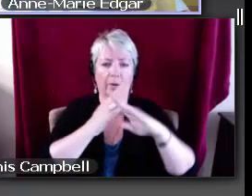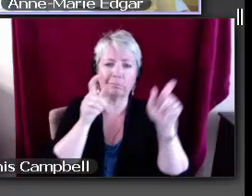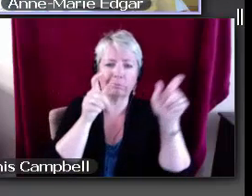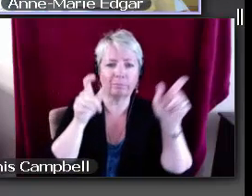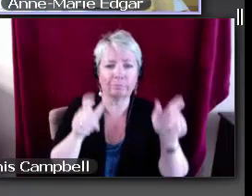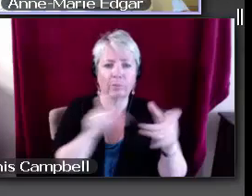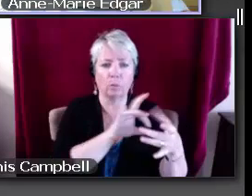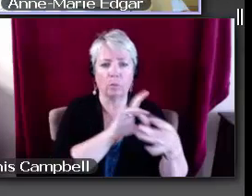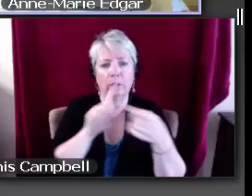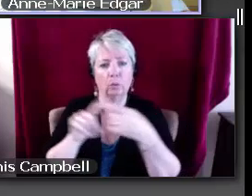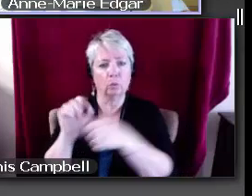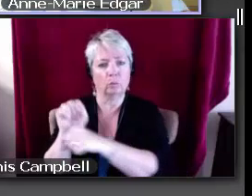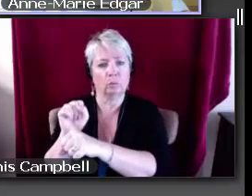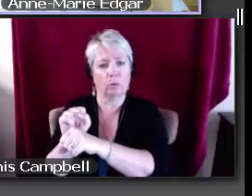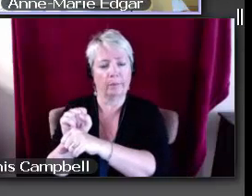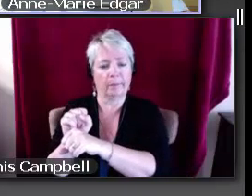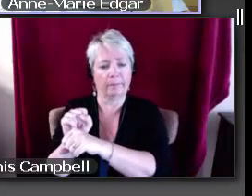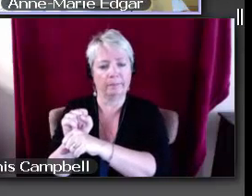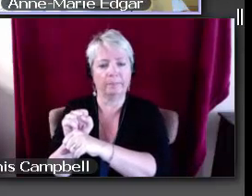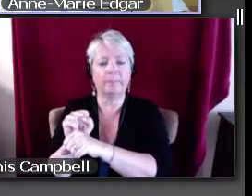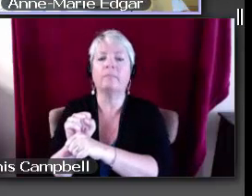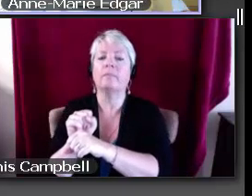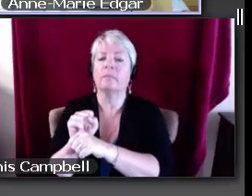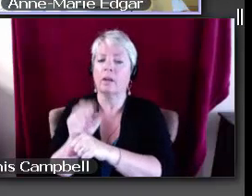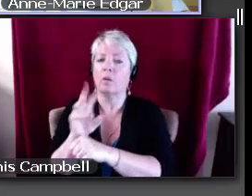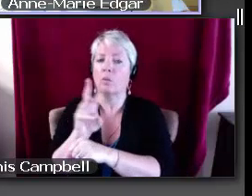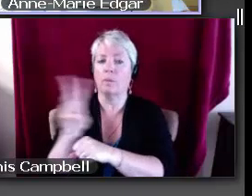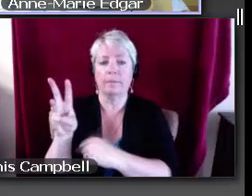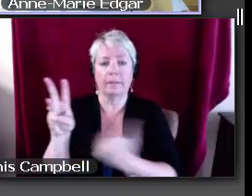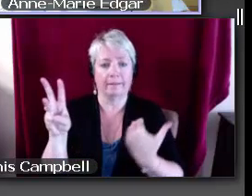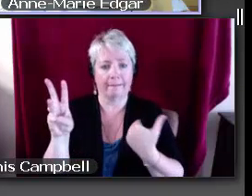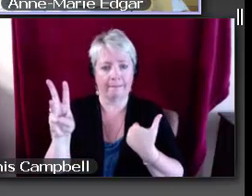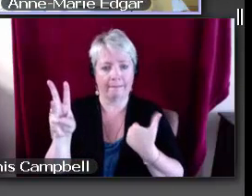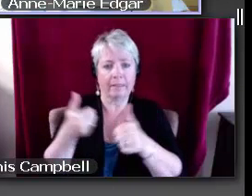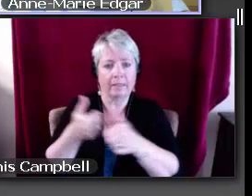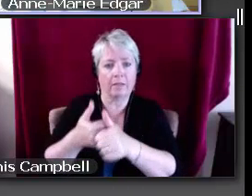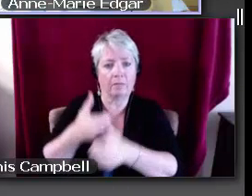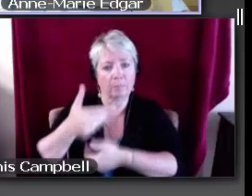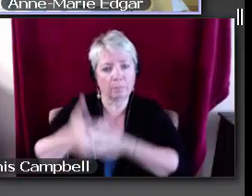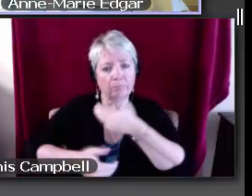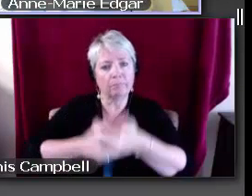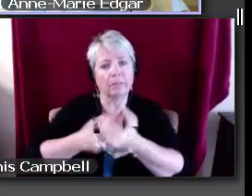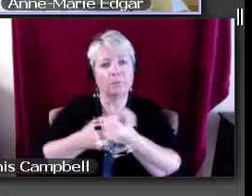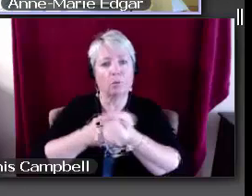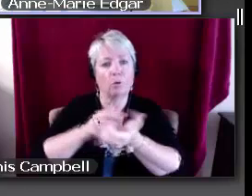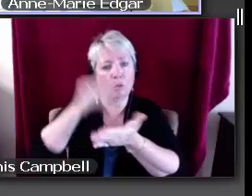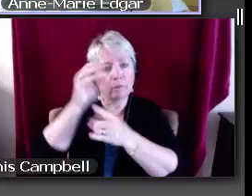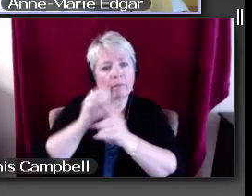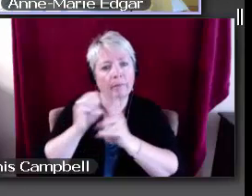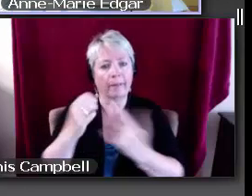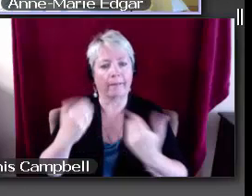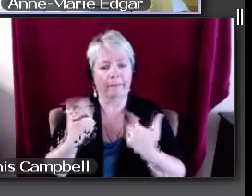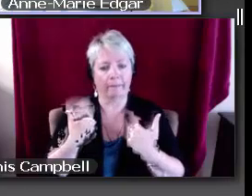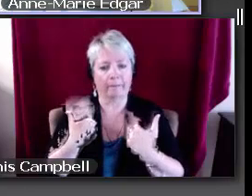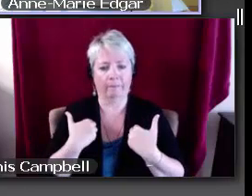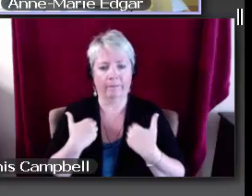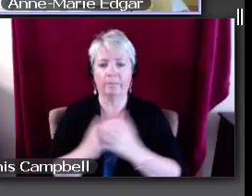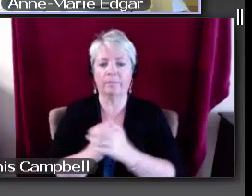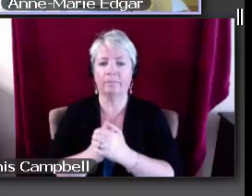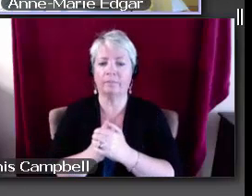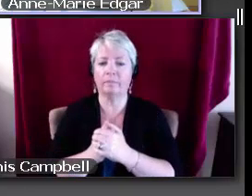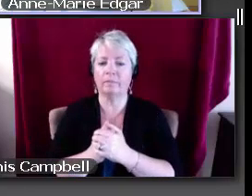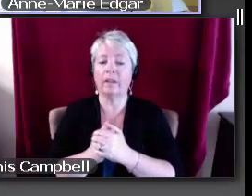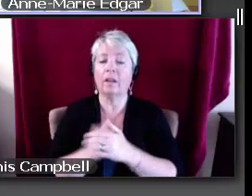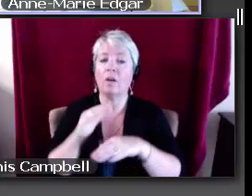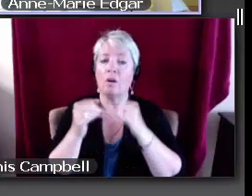from our program websites and features a self-paced and supportive learning environment. Through our online curriculum